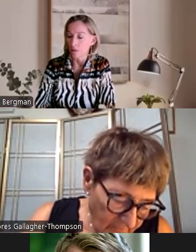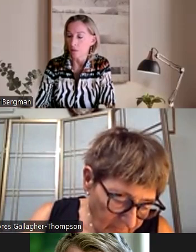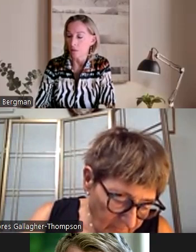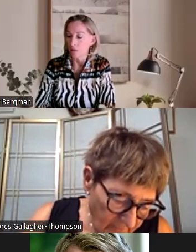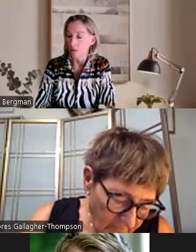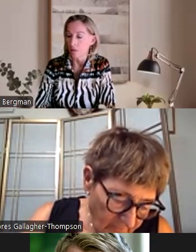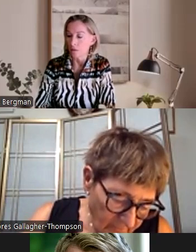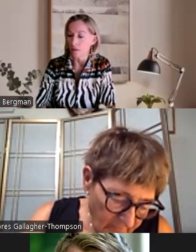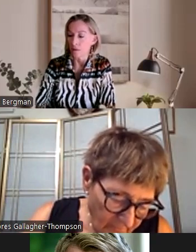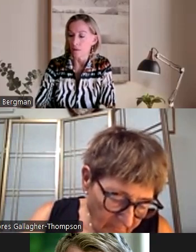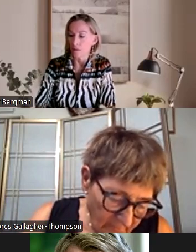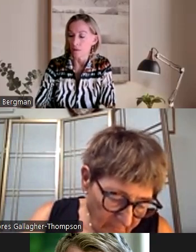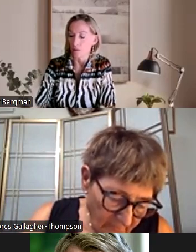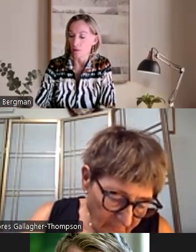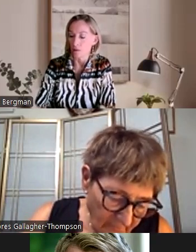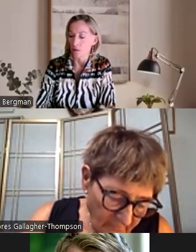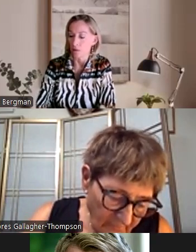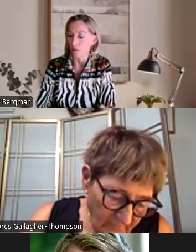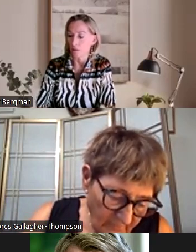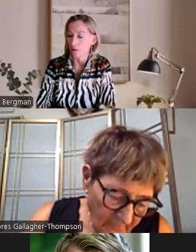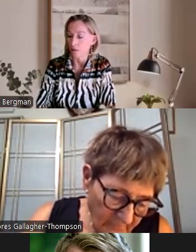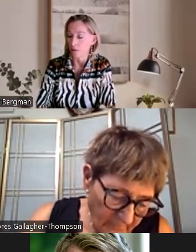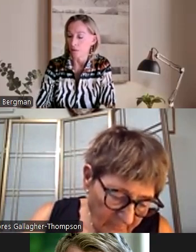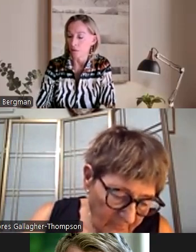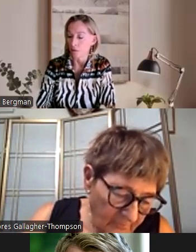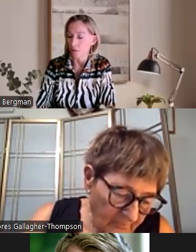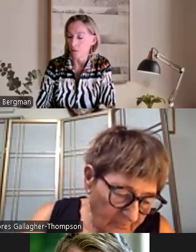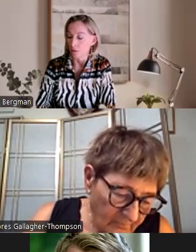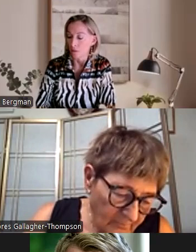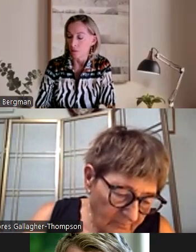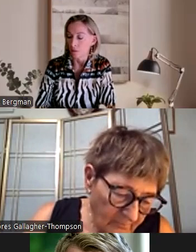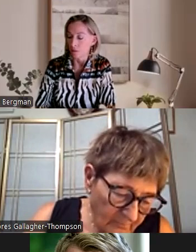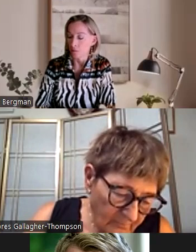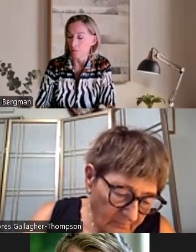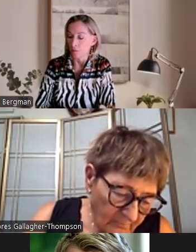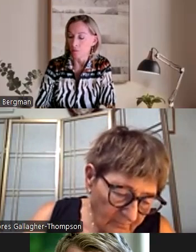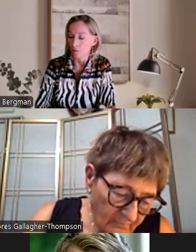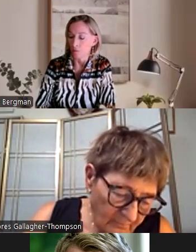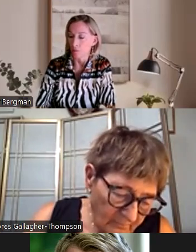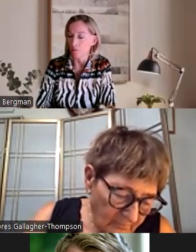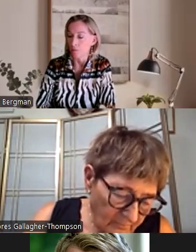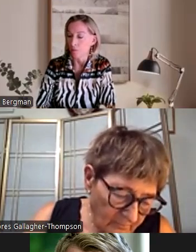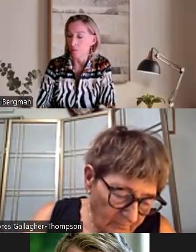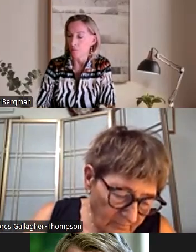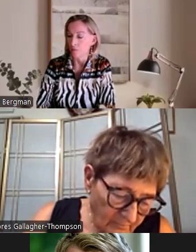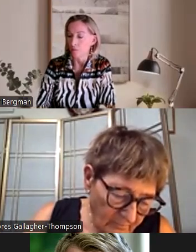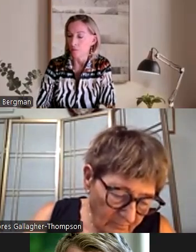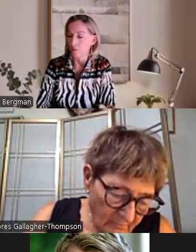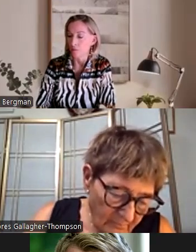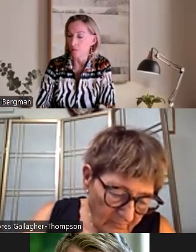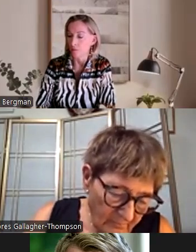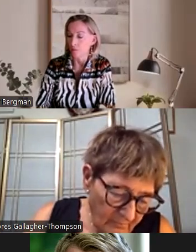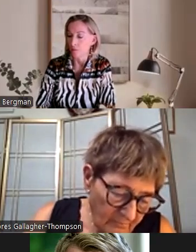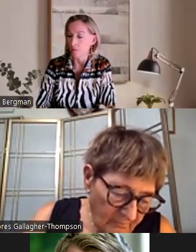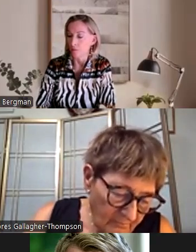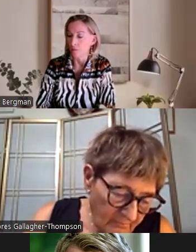expertise around their care generally, and specifically with respect to diagnosing Alzheimer's disease and Down syndrome. As far as I know, there are